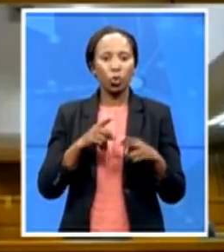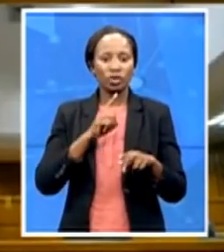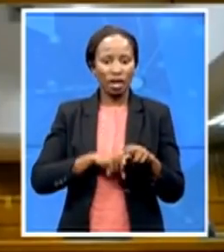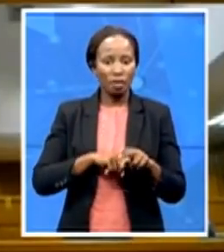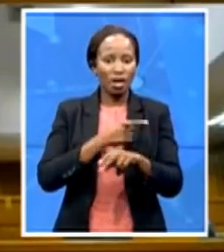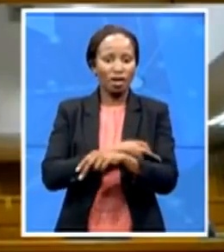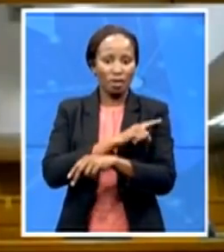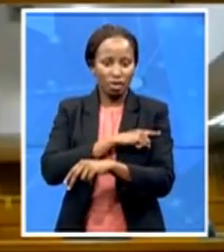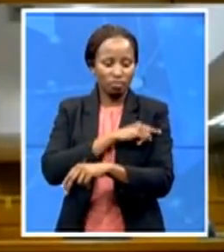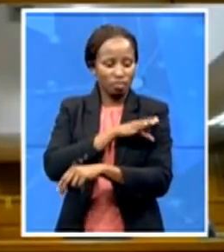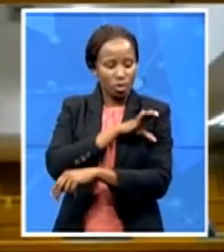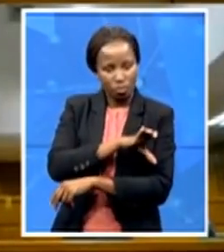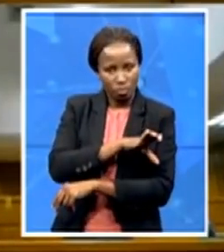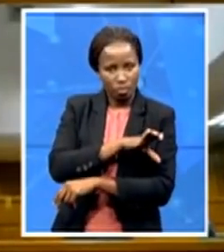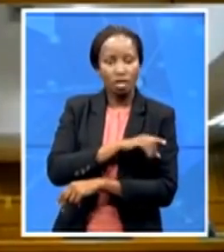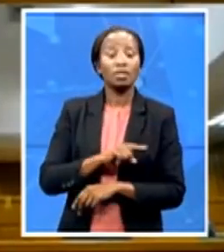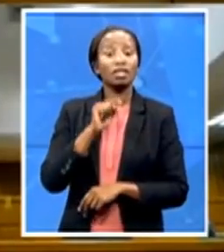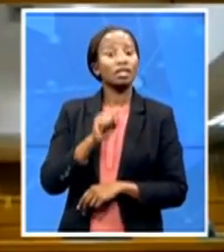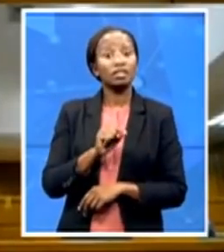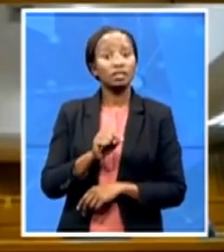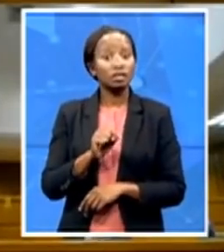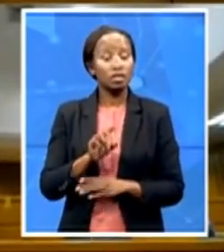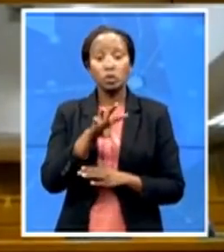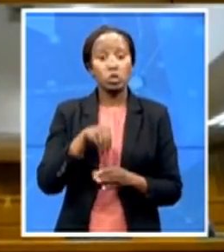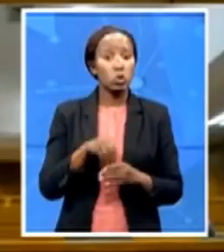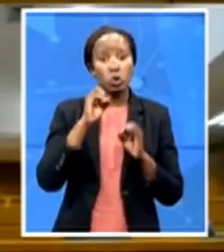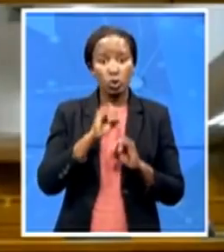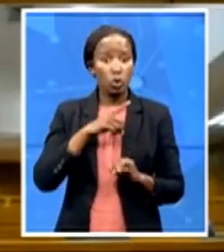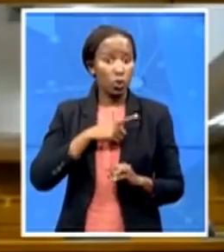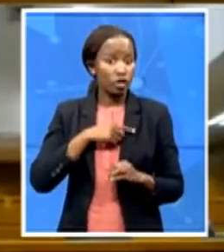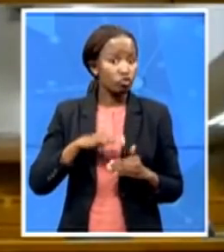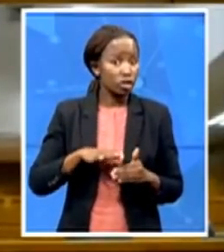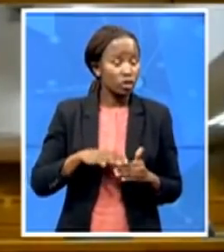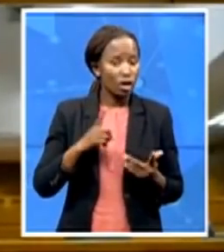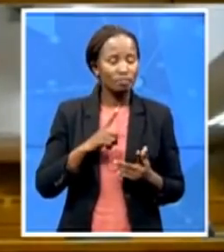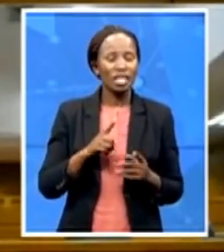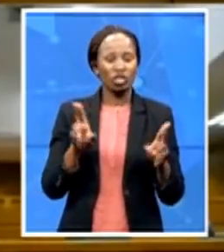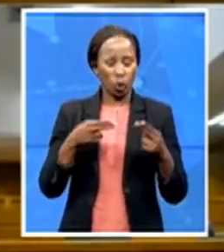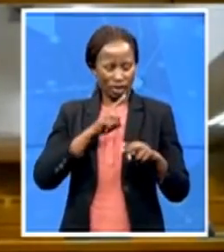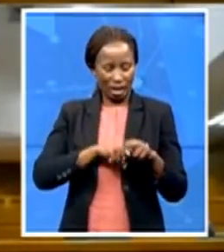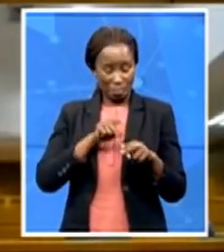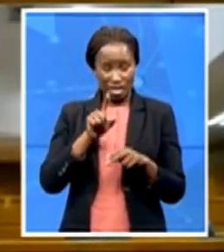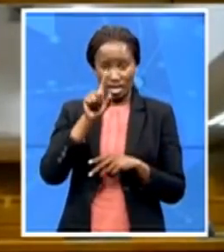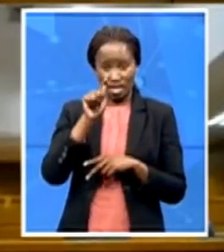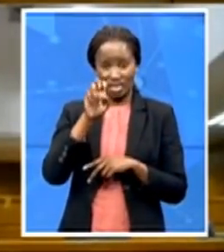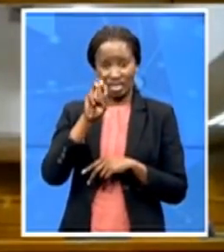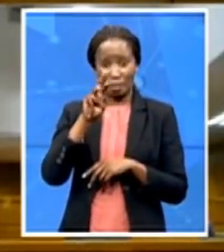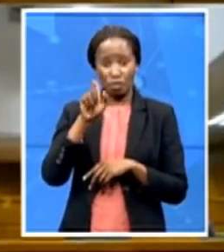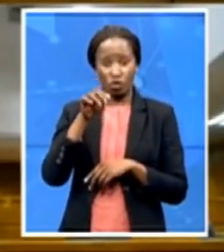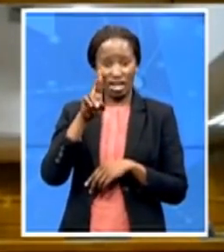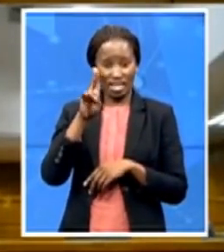threshold. The reason is the word temporary relates to the cause of the incapacity and not the